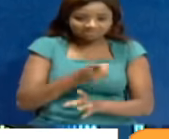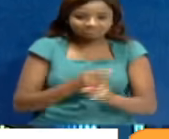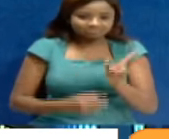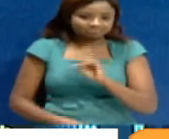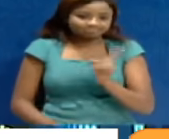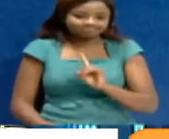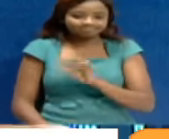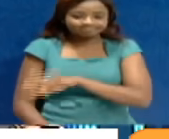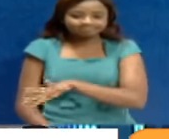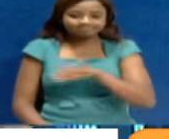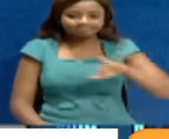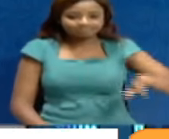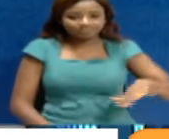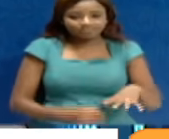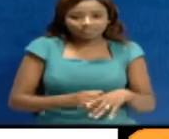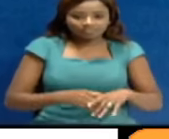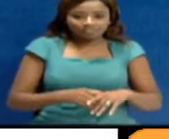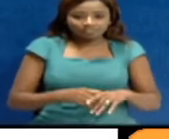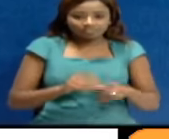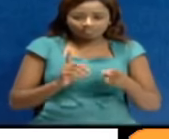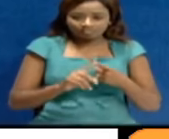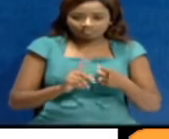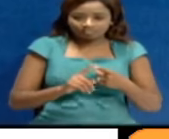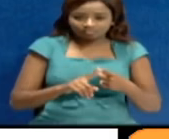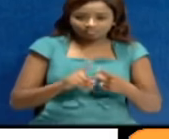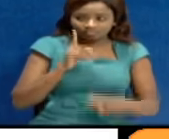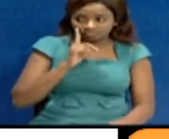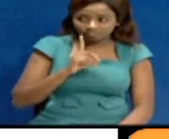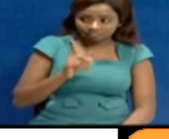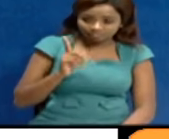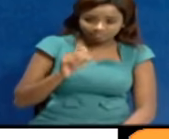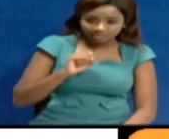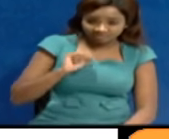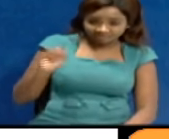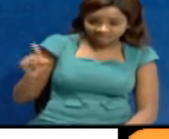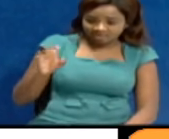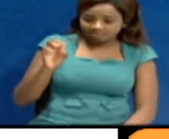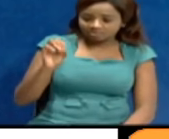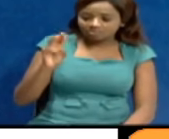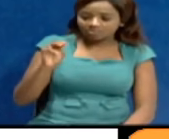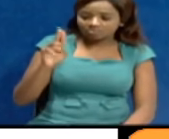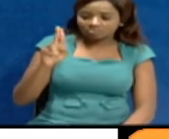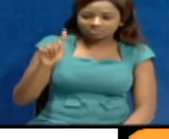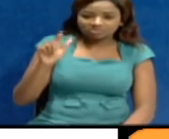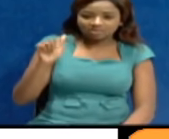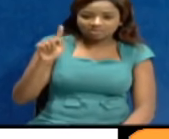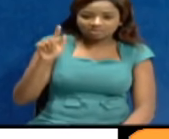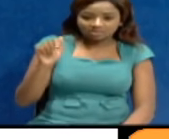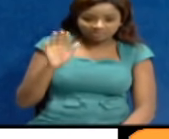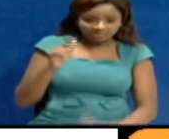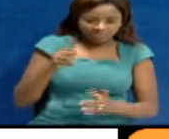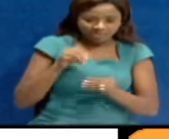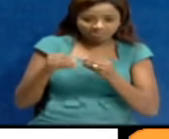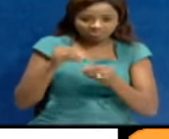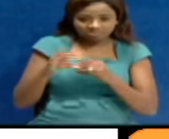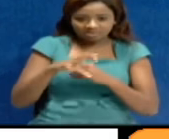thoughts on this. First, from the litigant, he's a human rights activist, Okiya Omtata, joining us live from Busia County, I believe. While